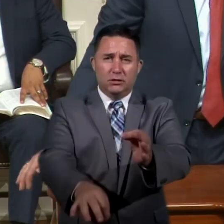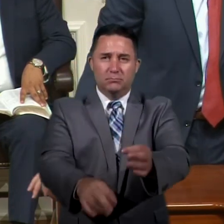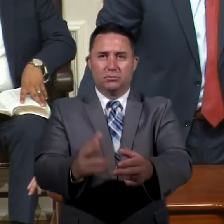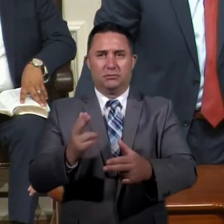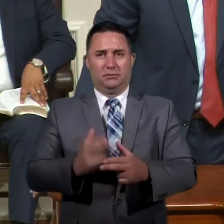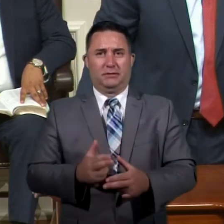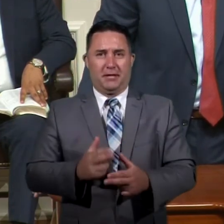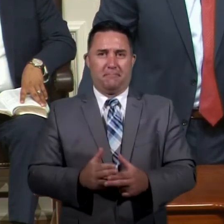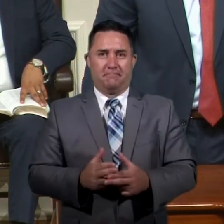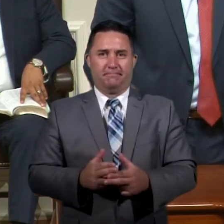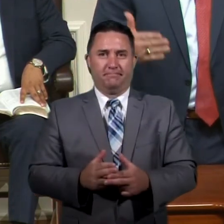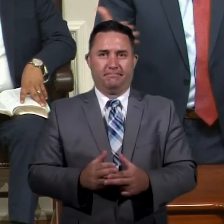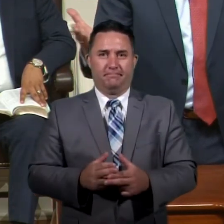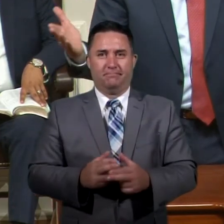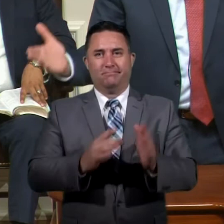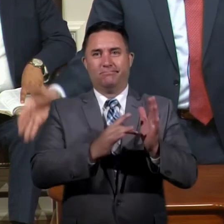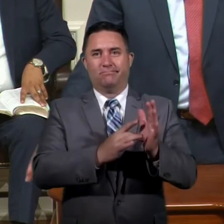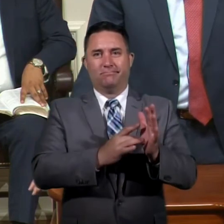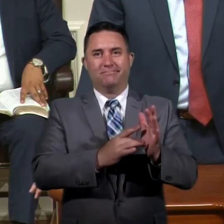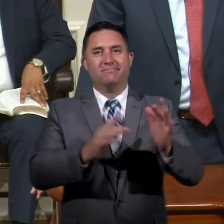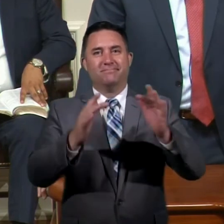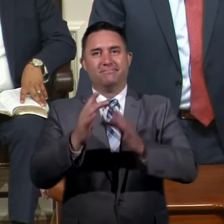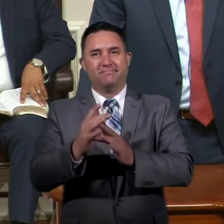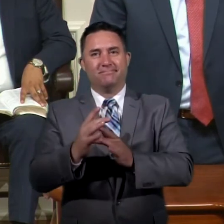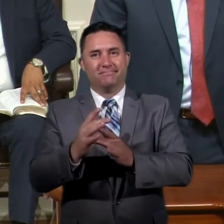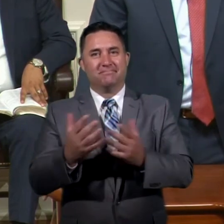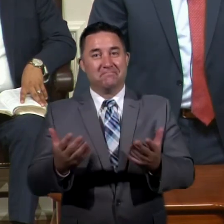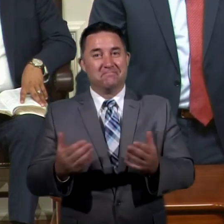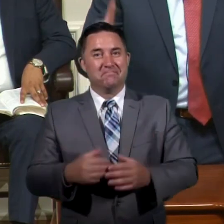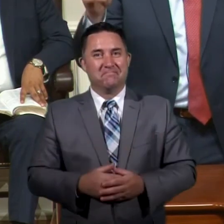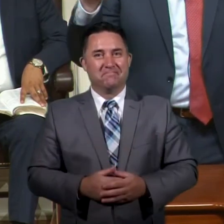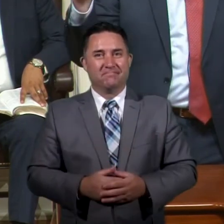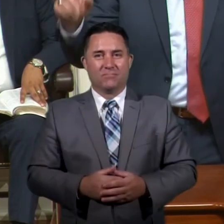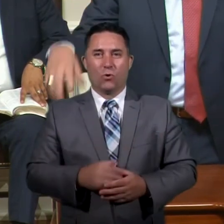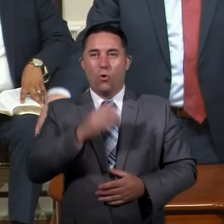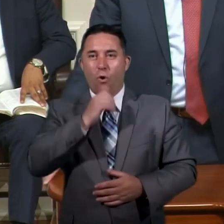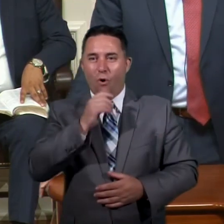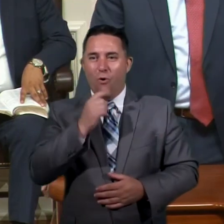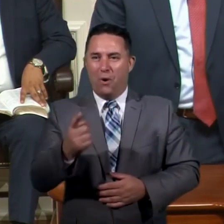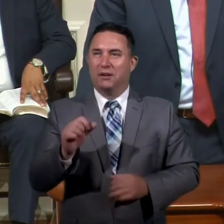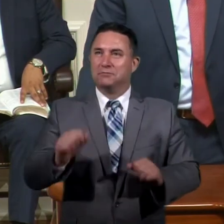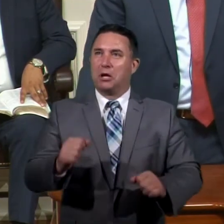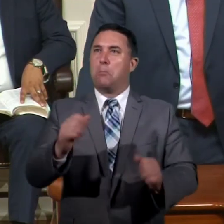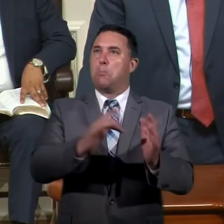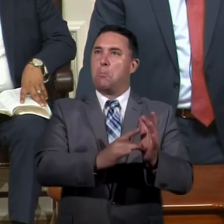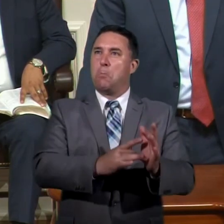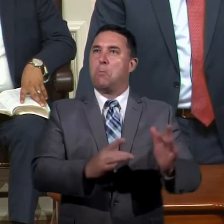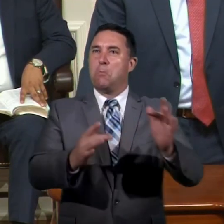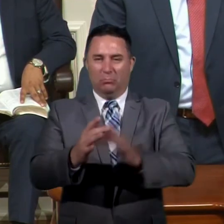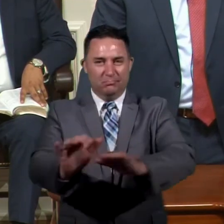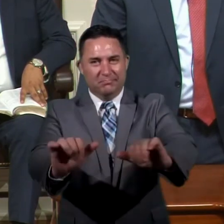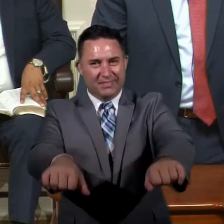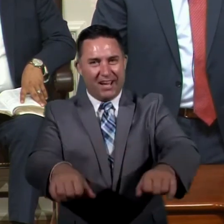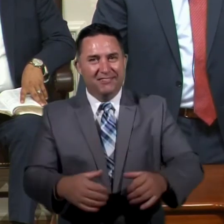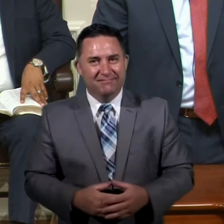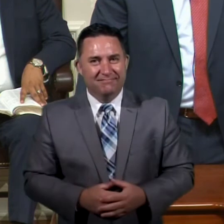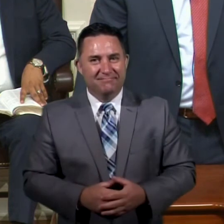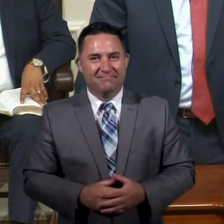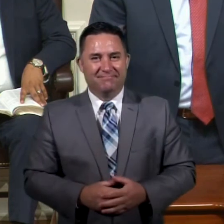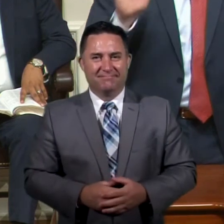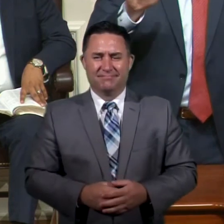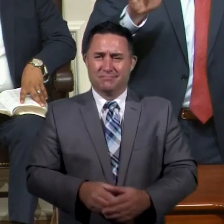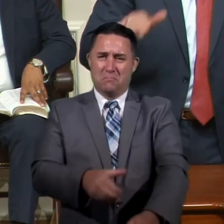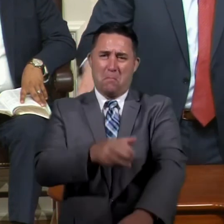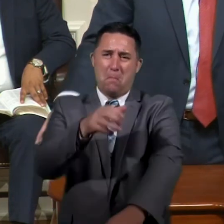Es un nombre sencillo. Jesus. Jesús. 1 year olds can say it. Un niño de un año puede decir Jesús.